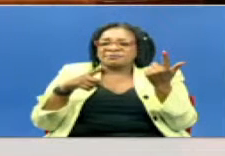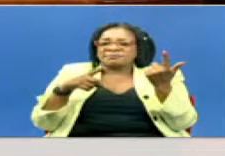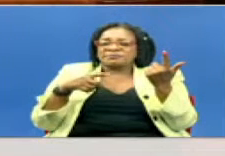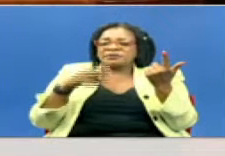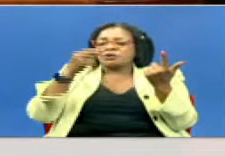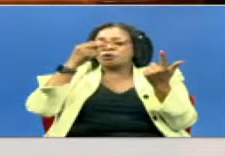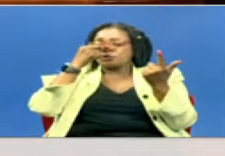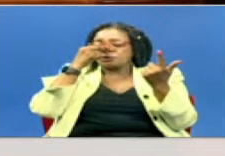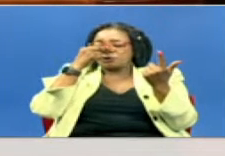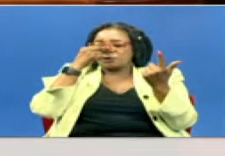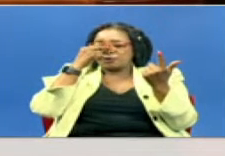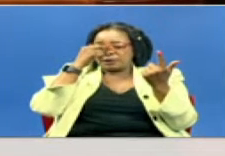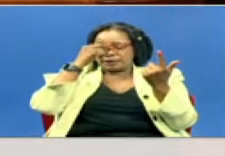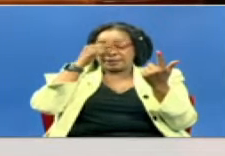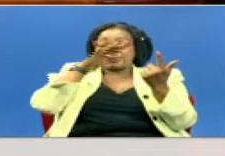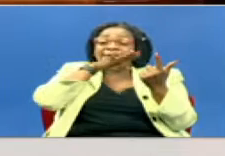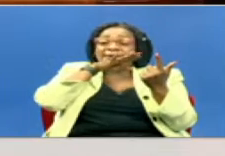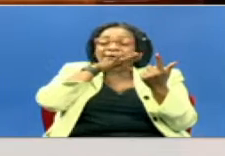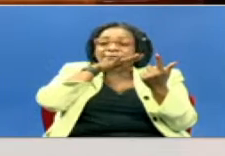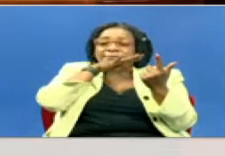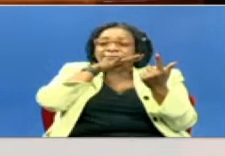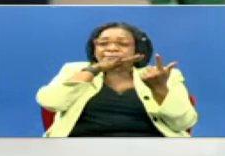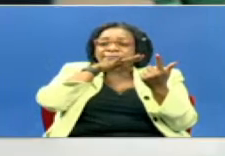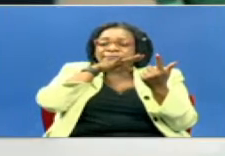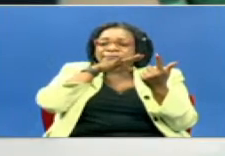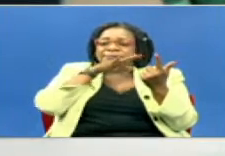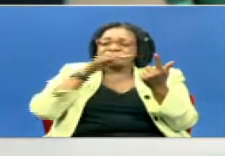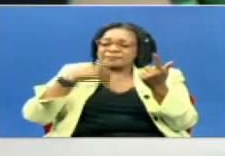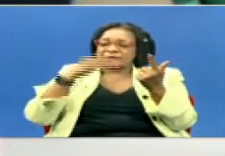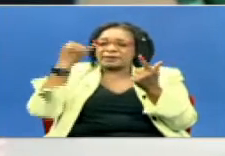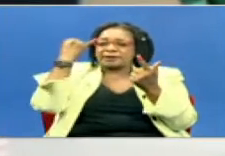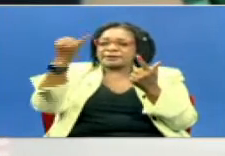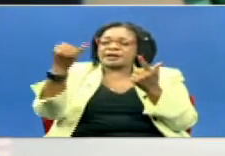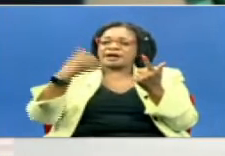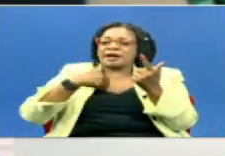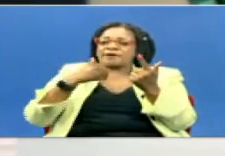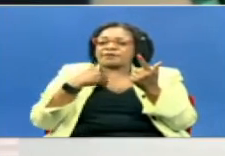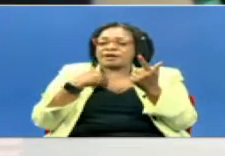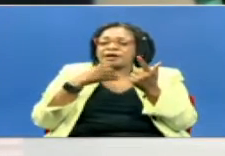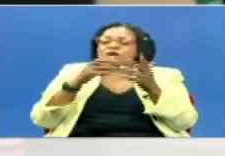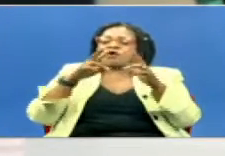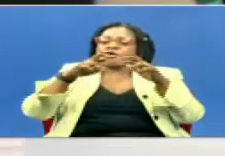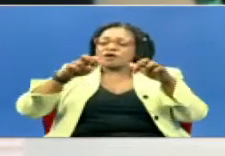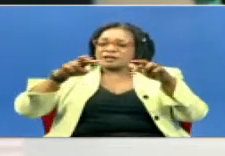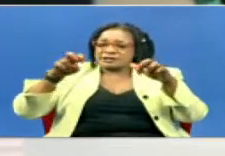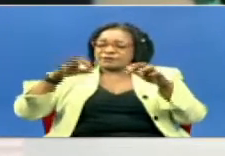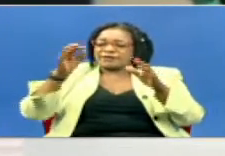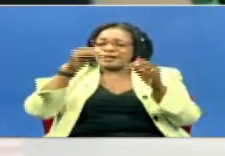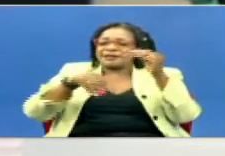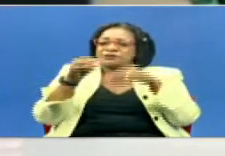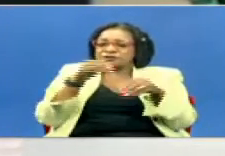Raila are actually not averse to the idea of having an audit of the election